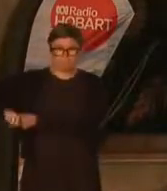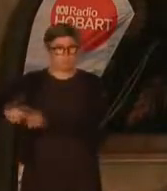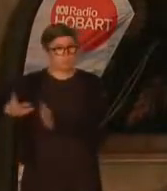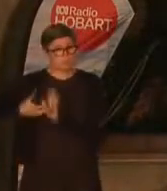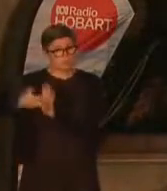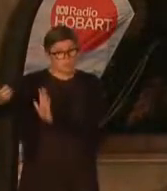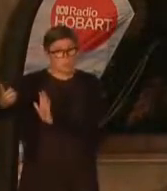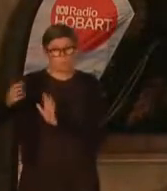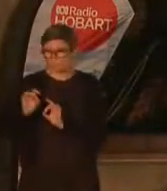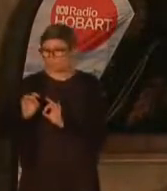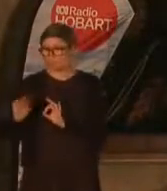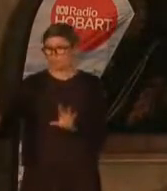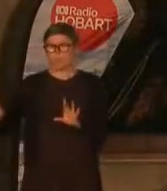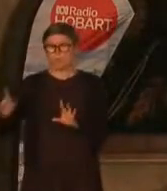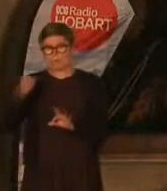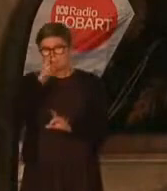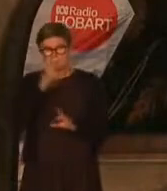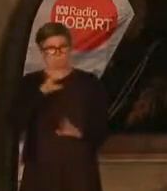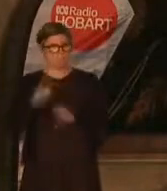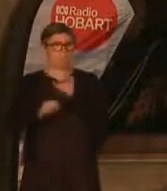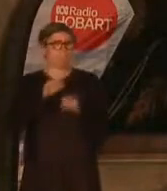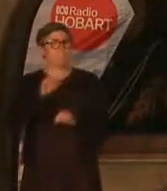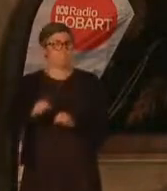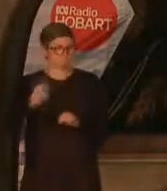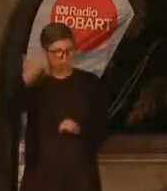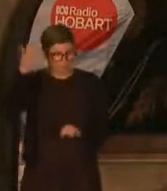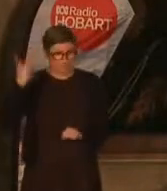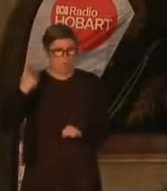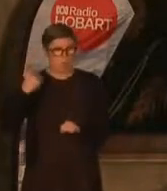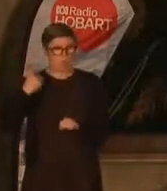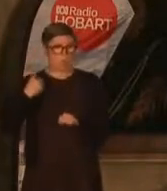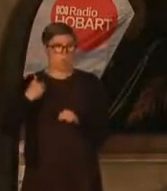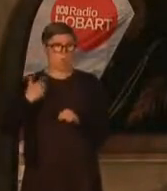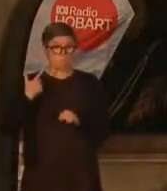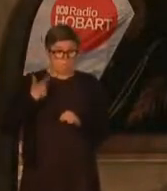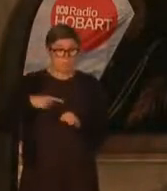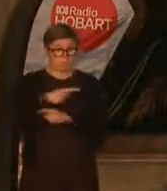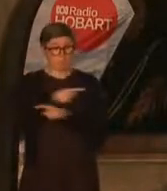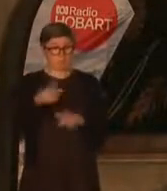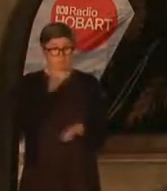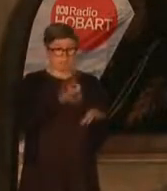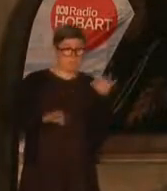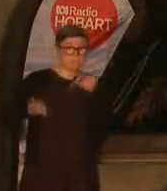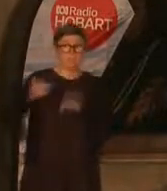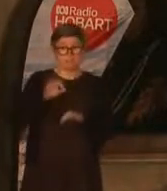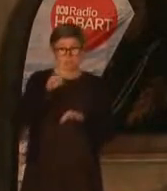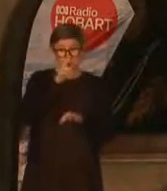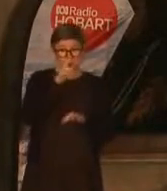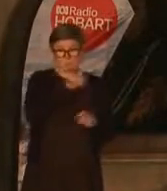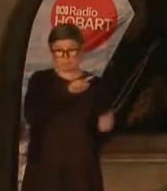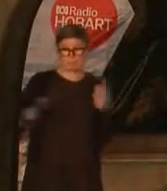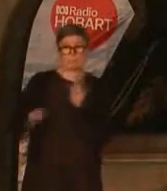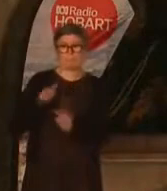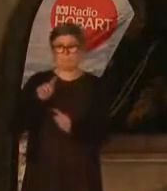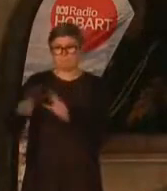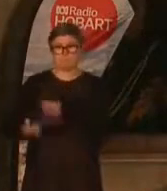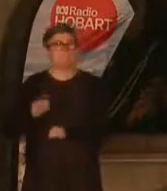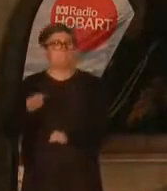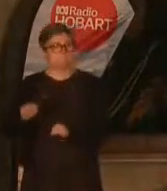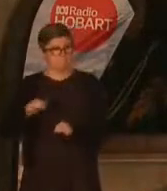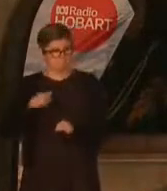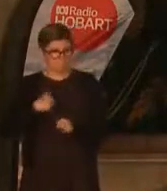appropriated, and destroyed by colonizers in the name of science. And it's so profound to be tackling this and exploring it at a